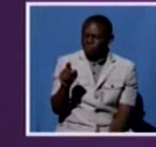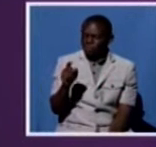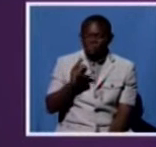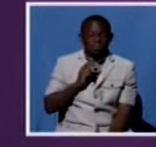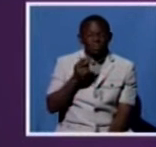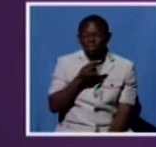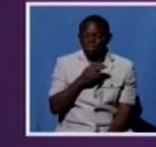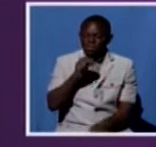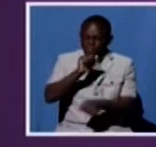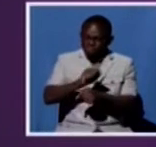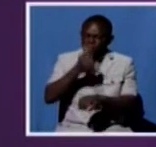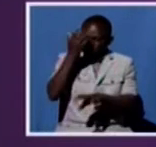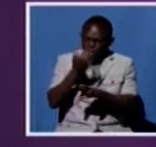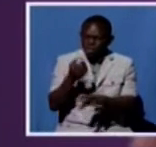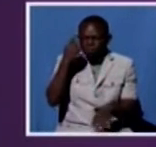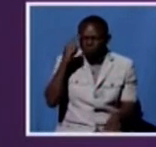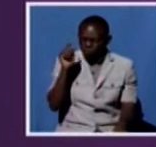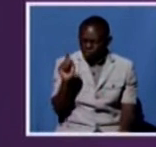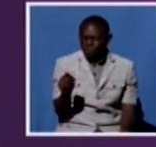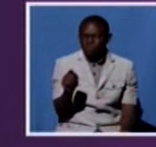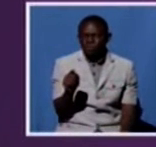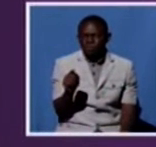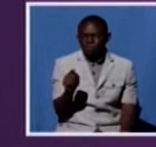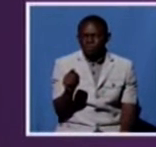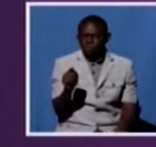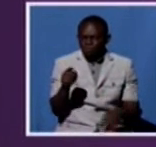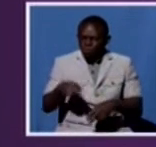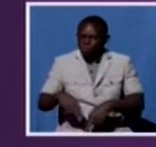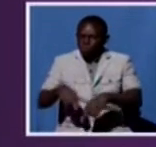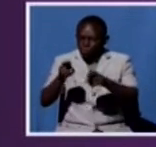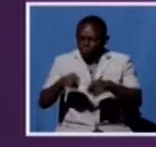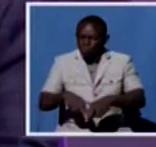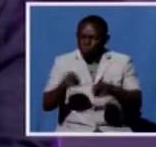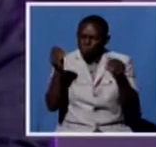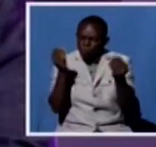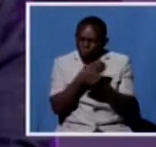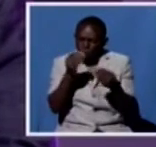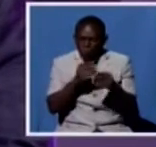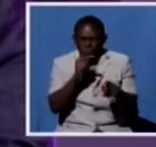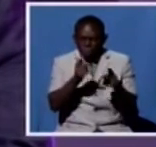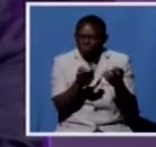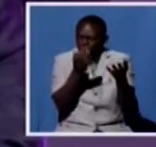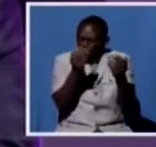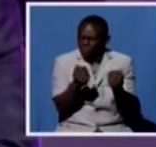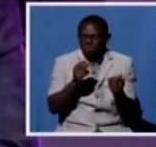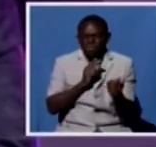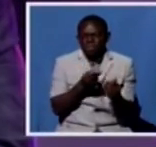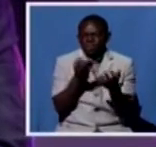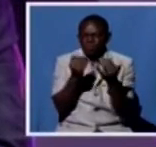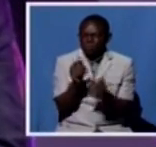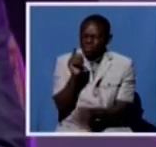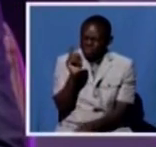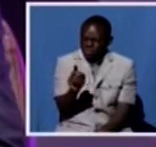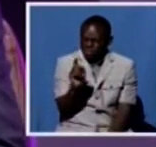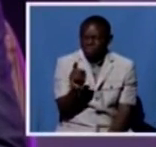that. We are already going through an organizational transformation.